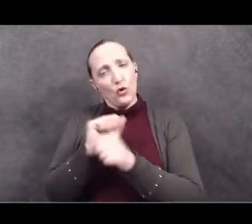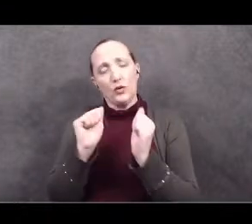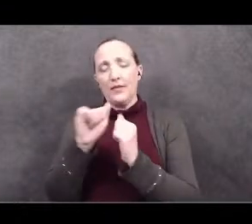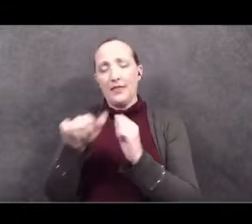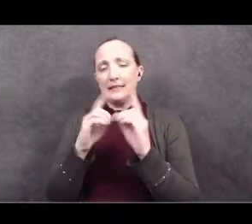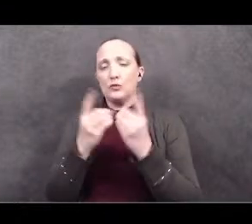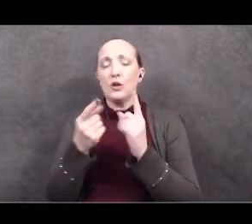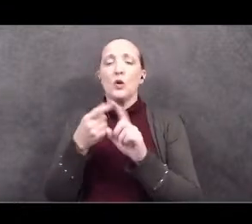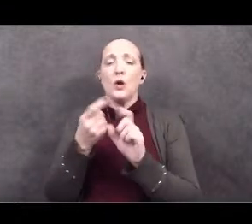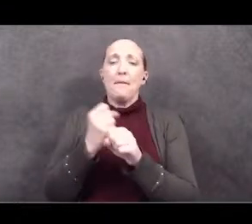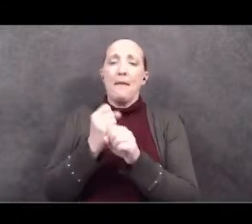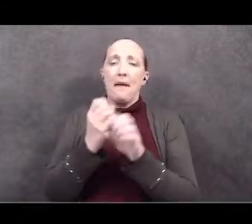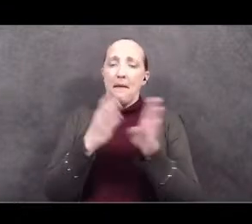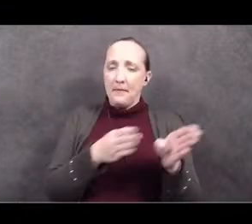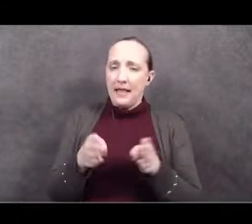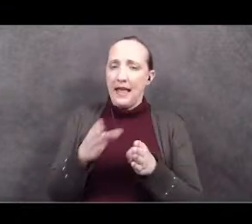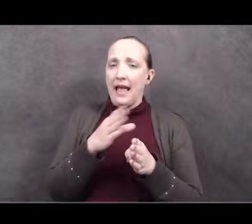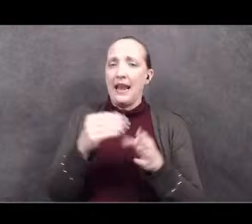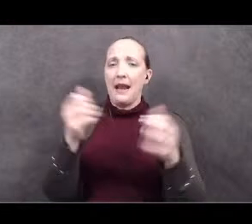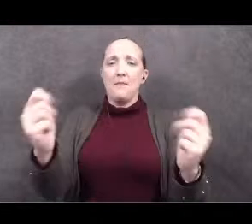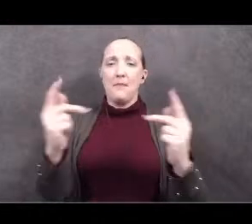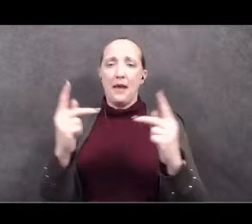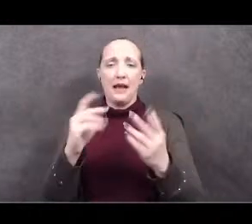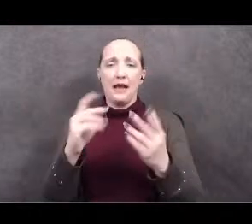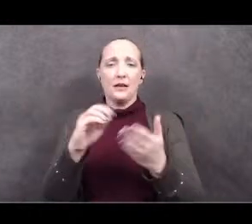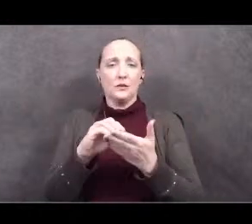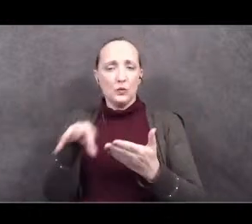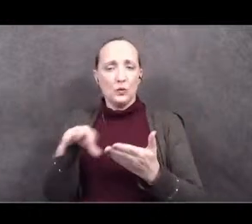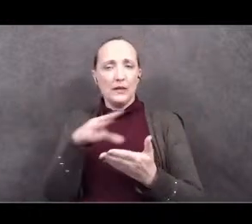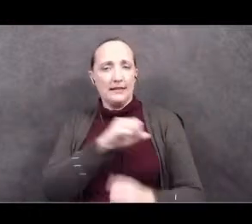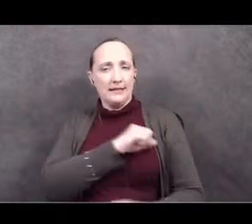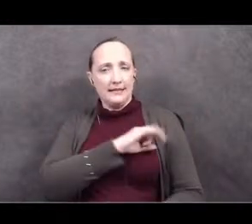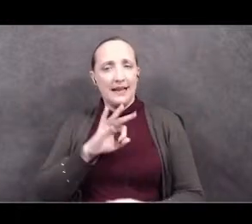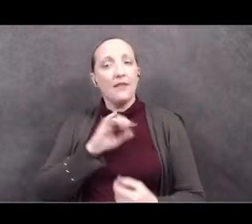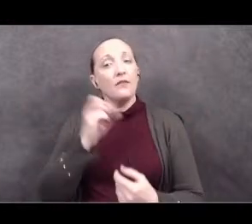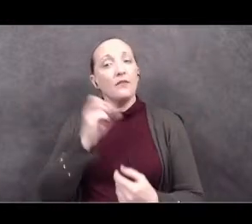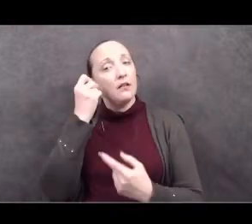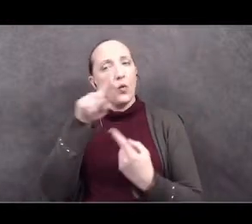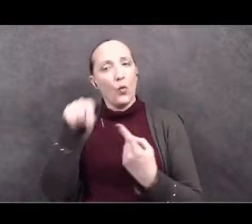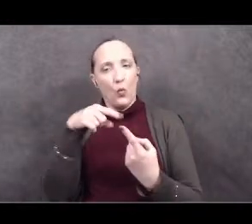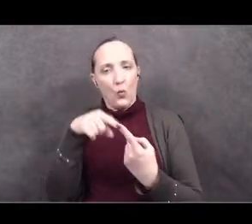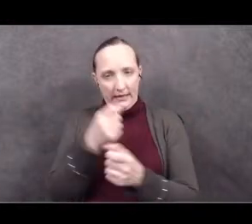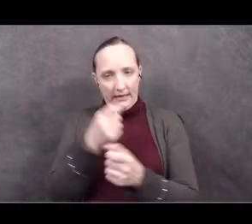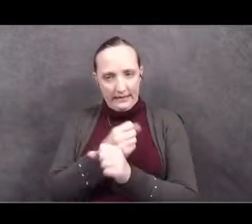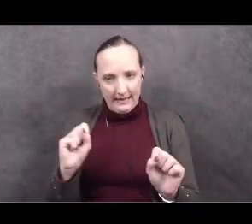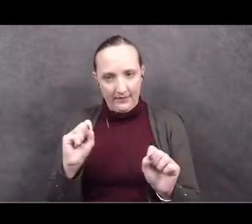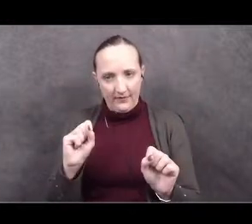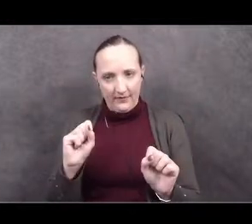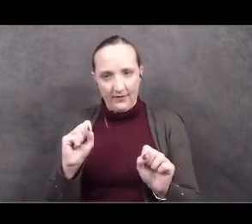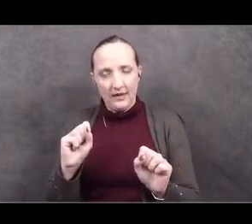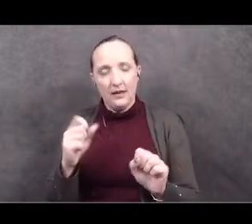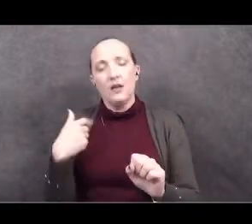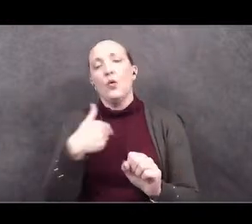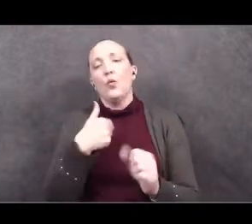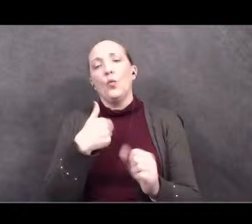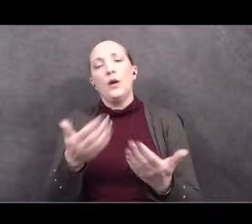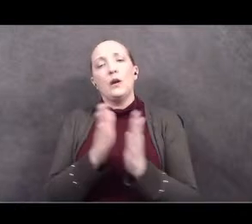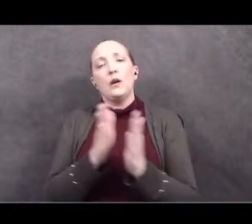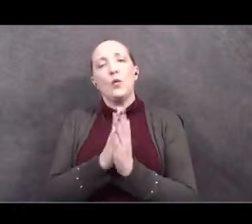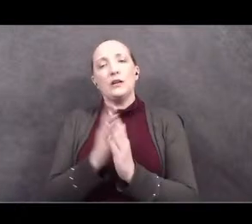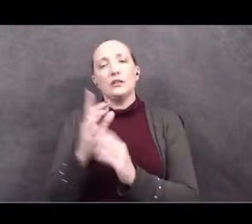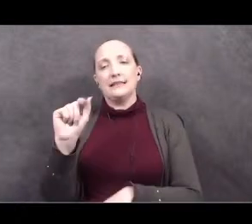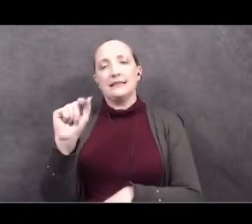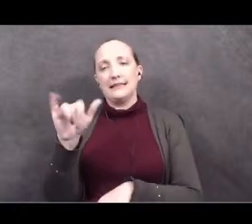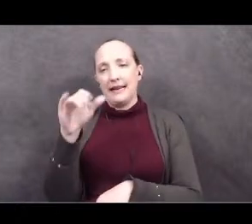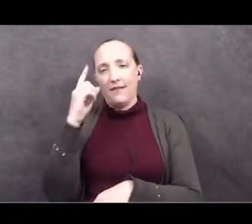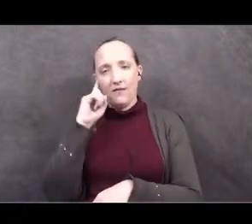our staff and students back to school when it is safe we have been requesting dates for negoti NE iations and